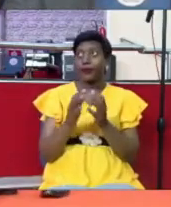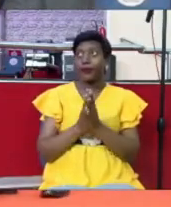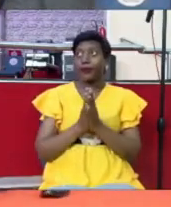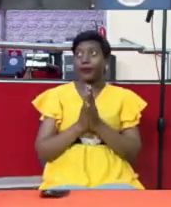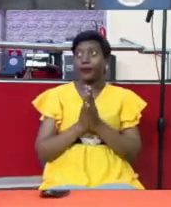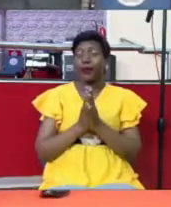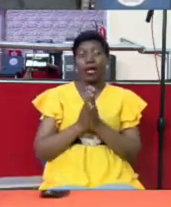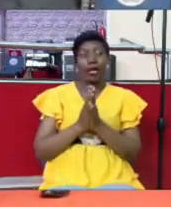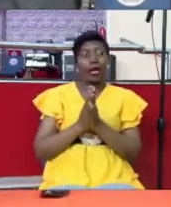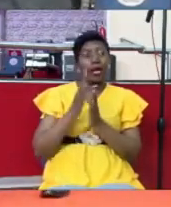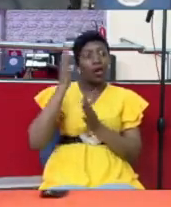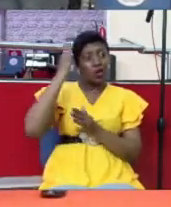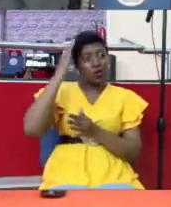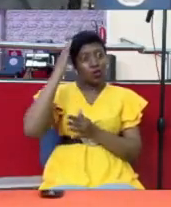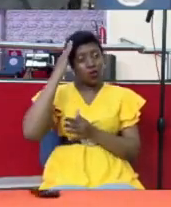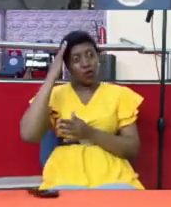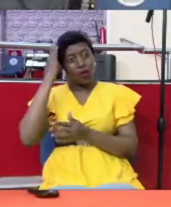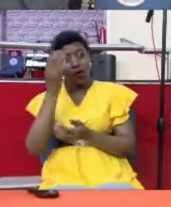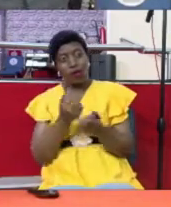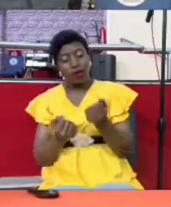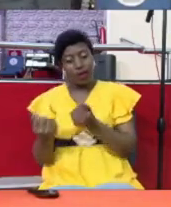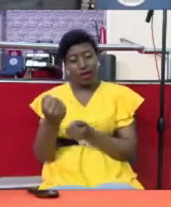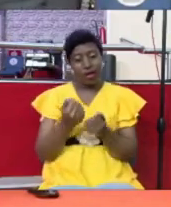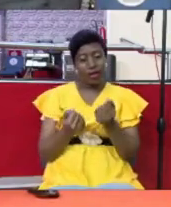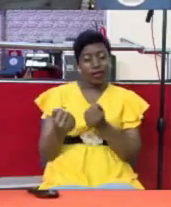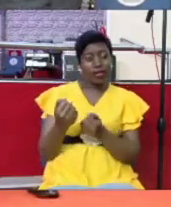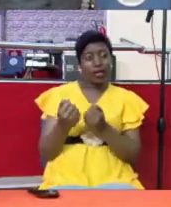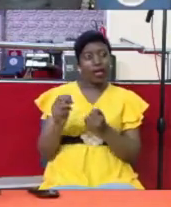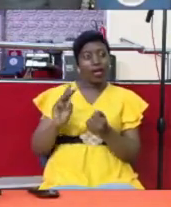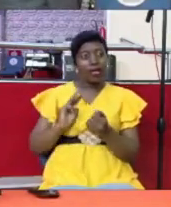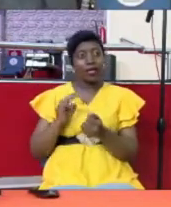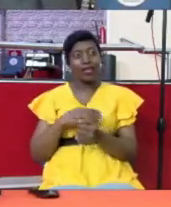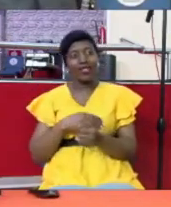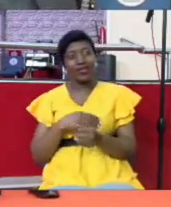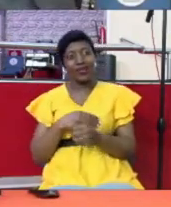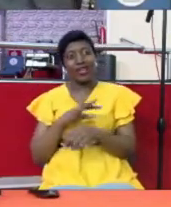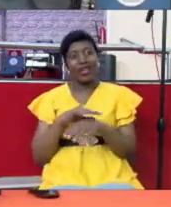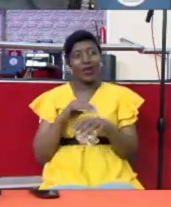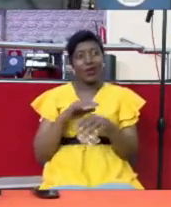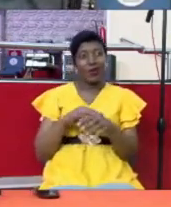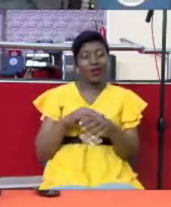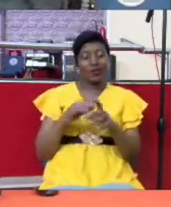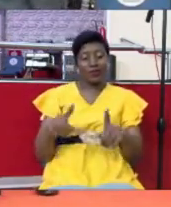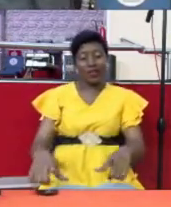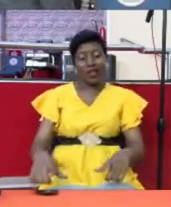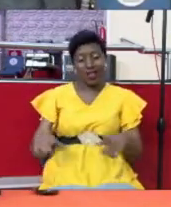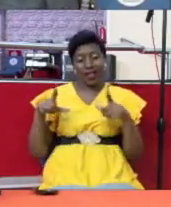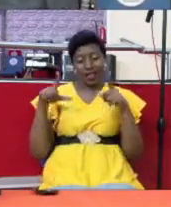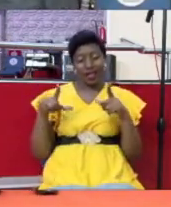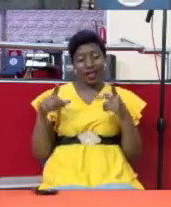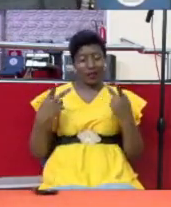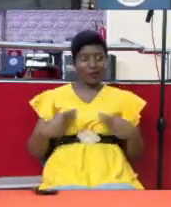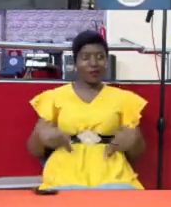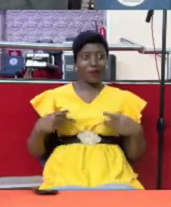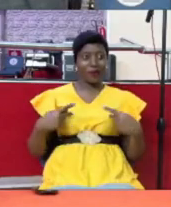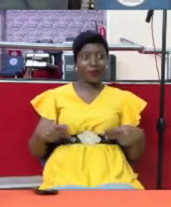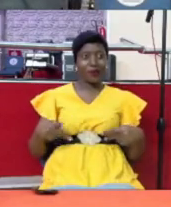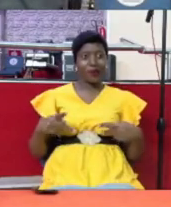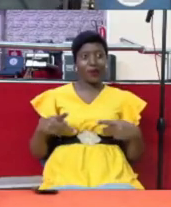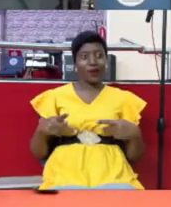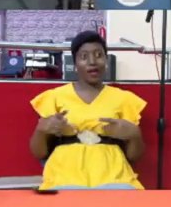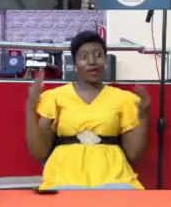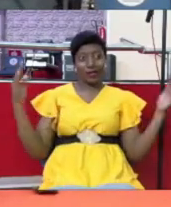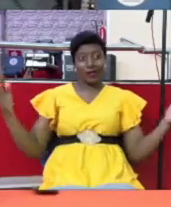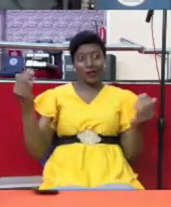gari tunaitaga gari za watu wa nini? Watu wazima. Bwana asifiwe. Unajua kuna now, for him